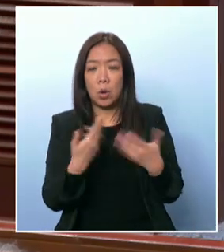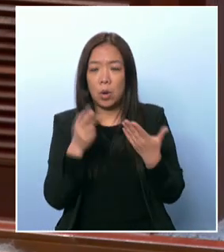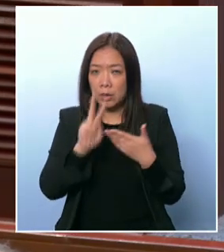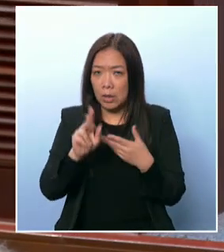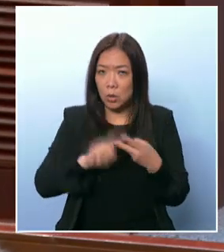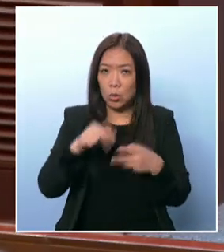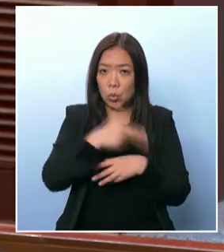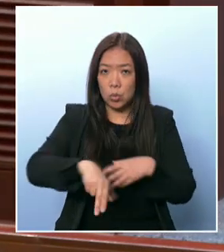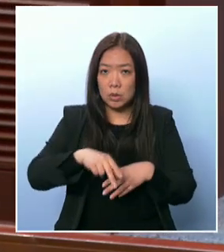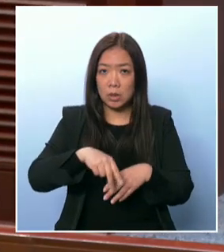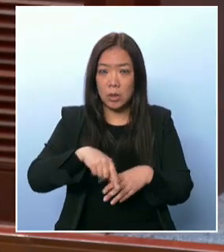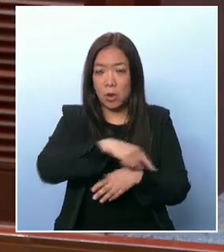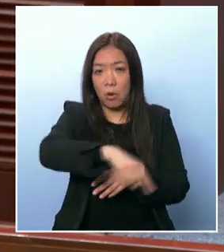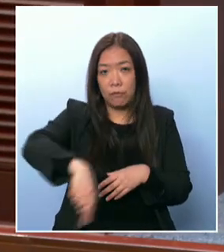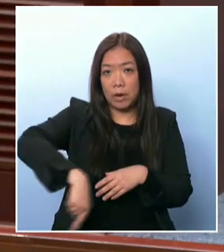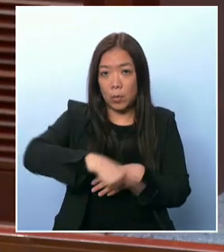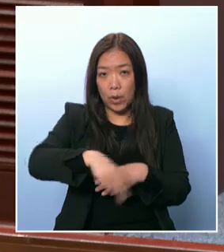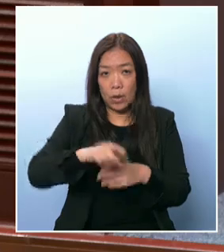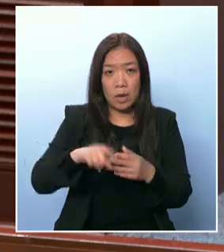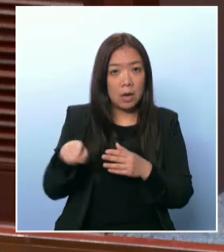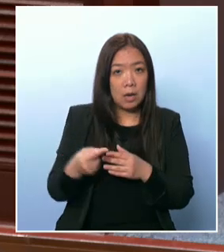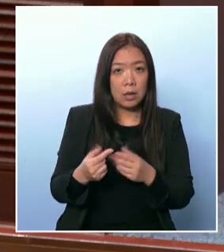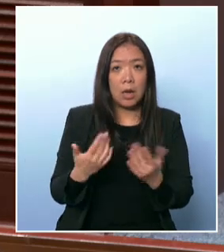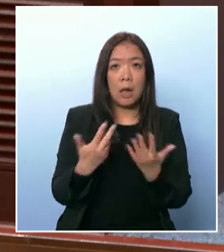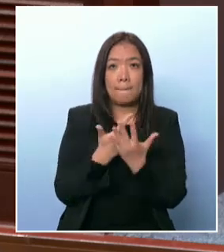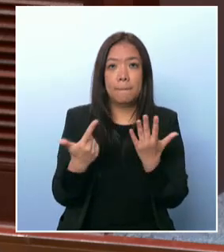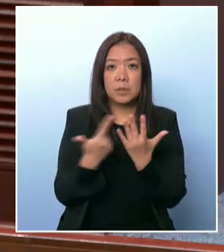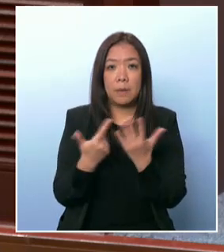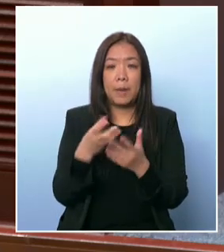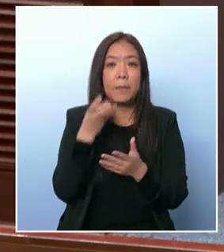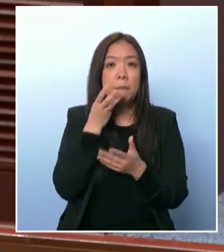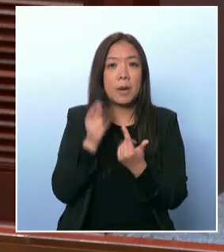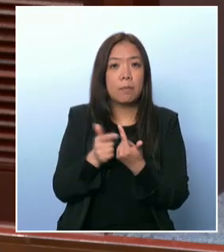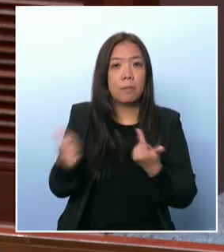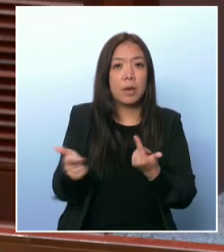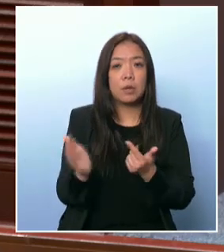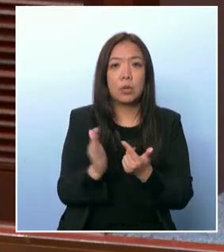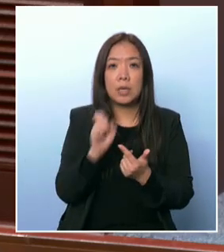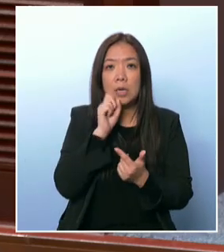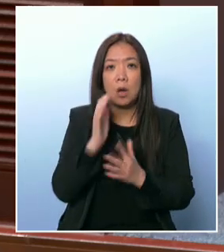opposing your proposal because they are the beneficiaries. Now, if you look at the site,